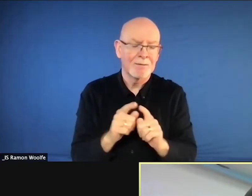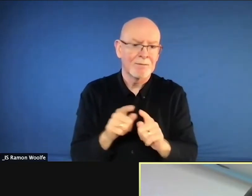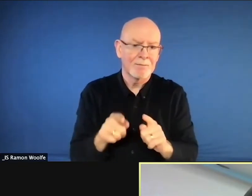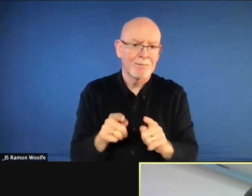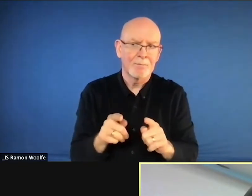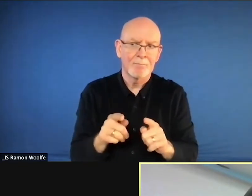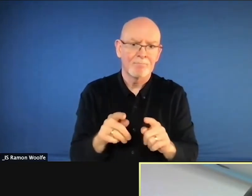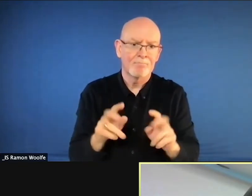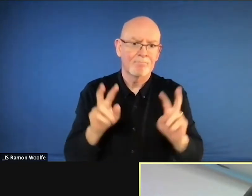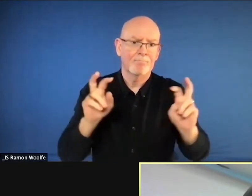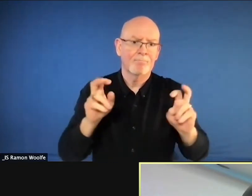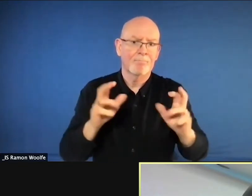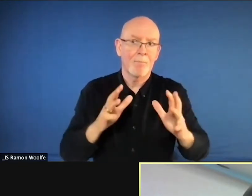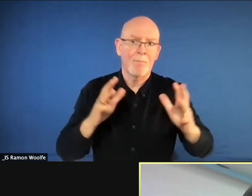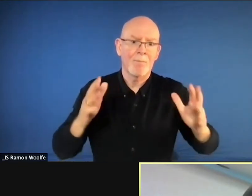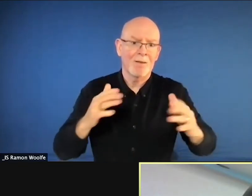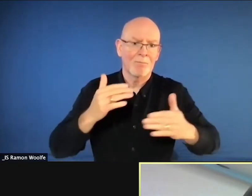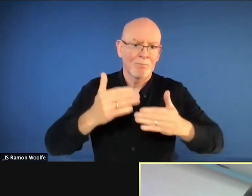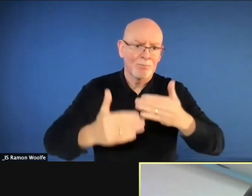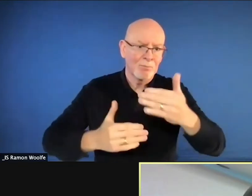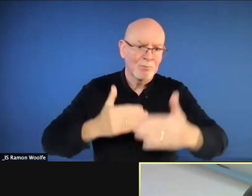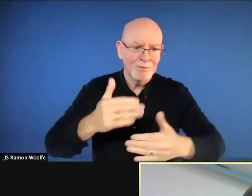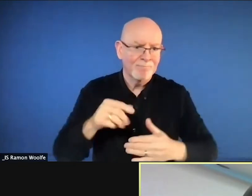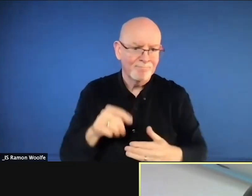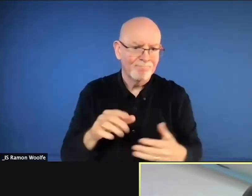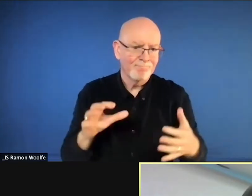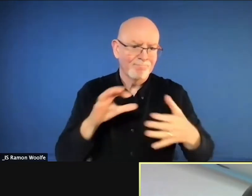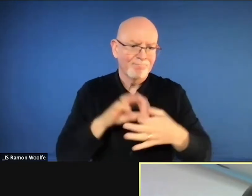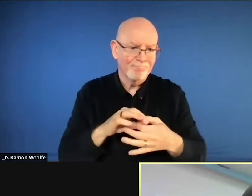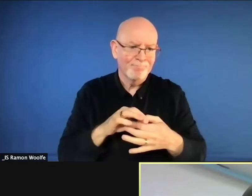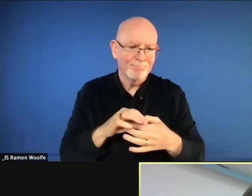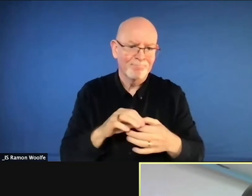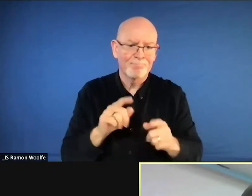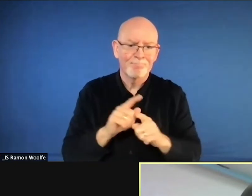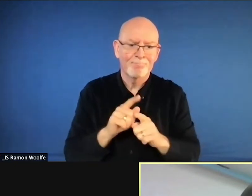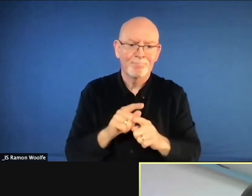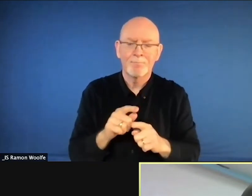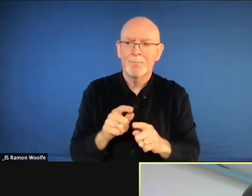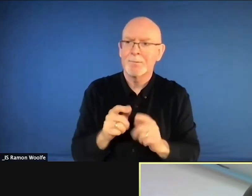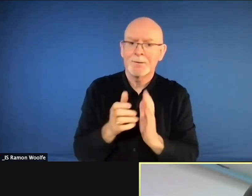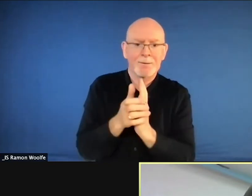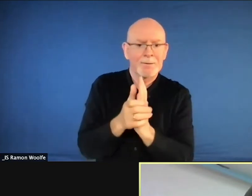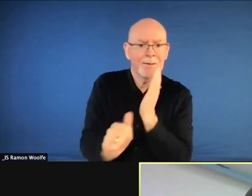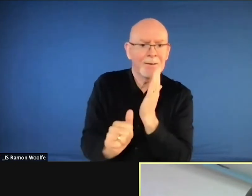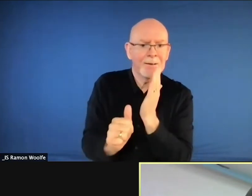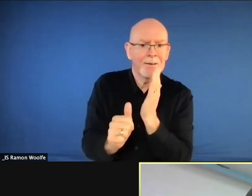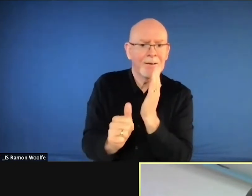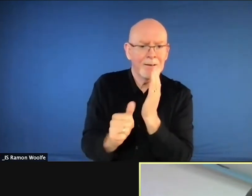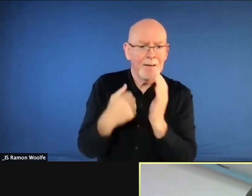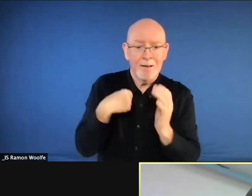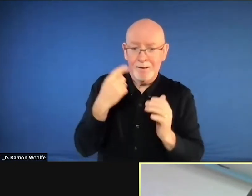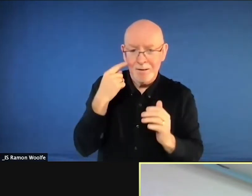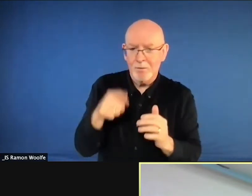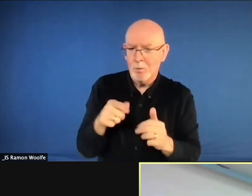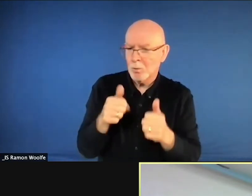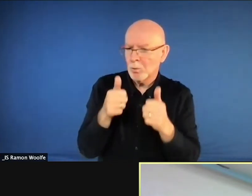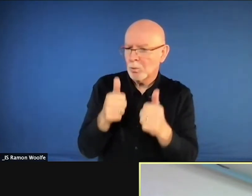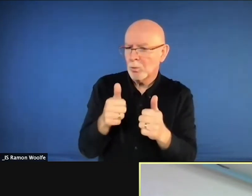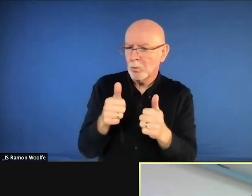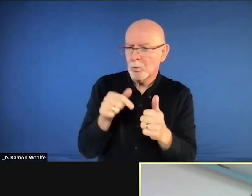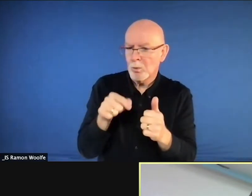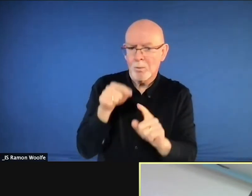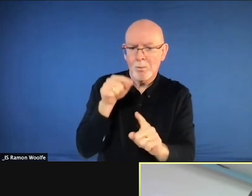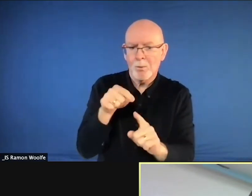really a good point for researchers and also for